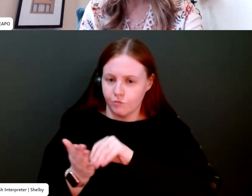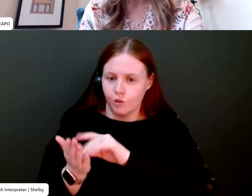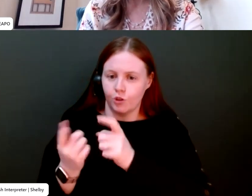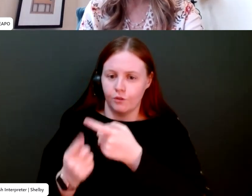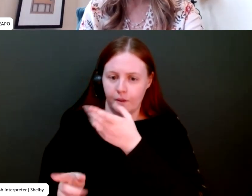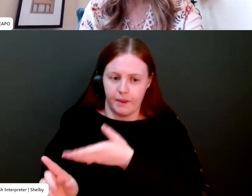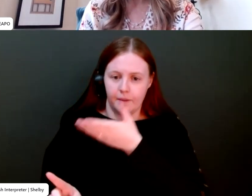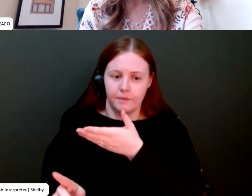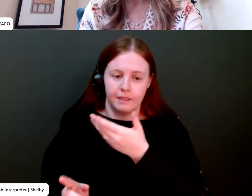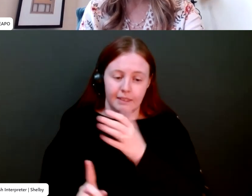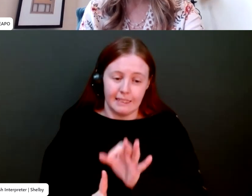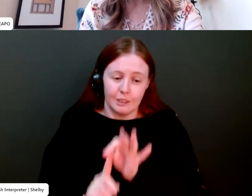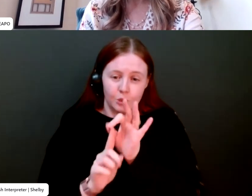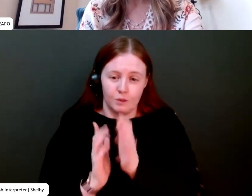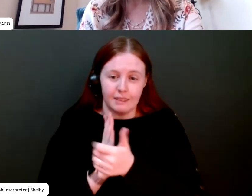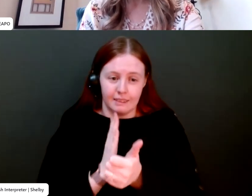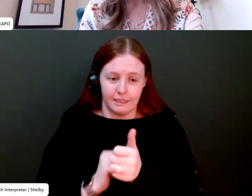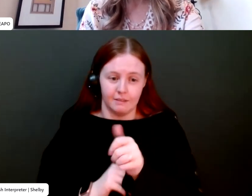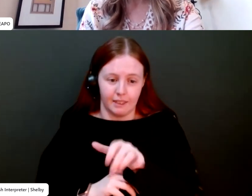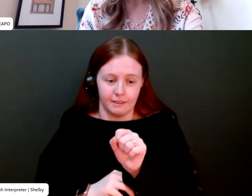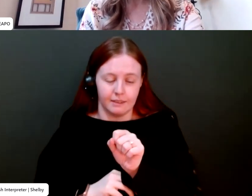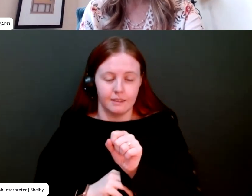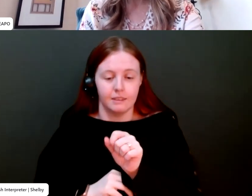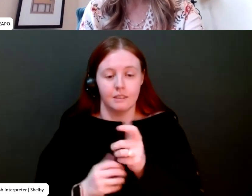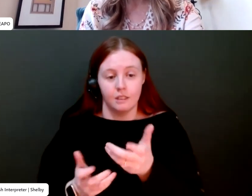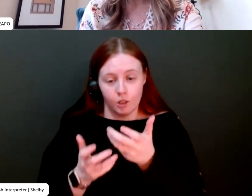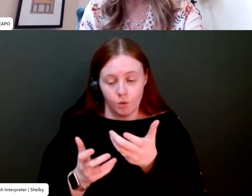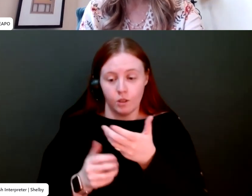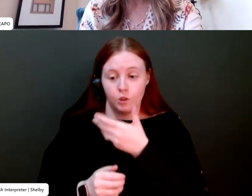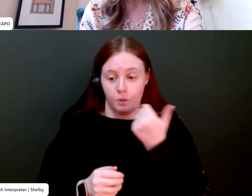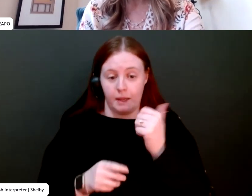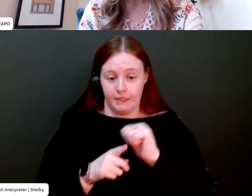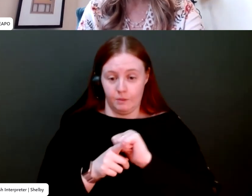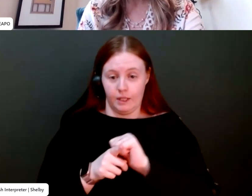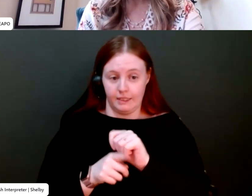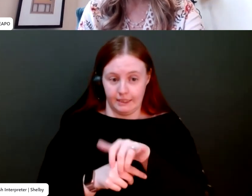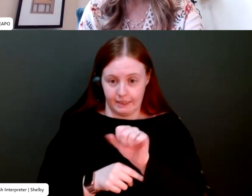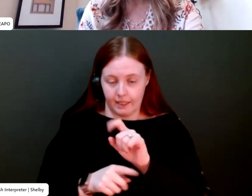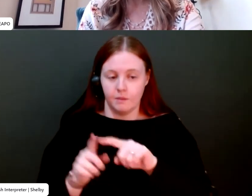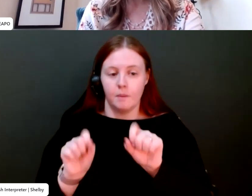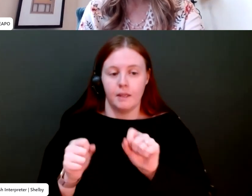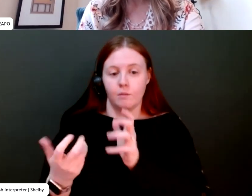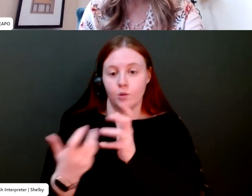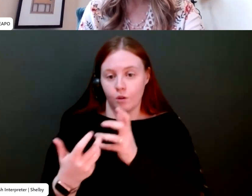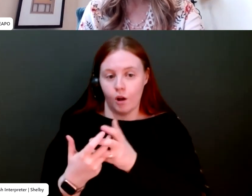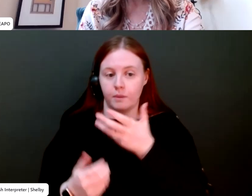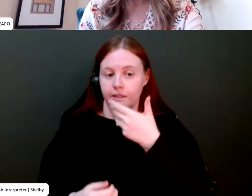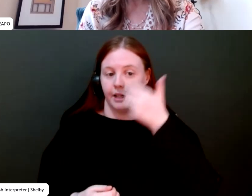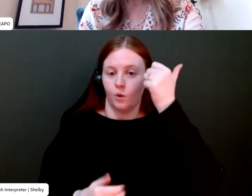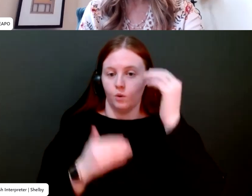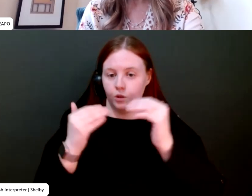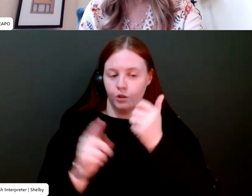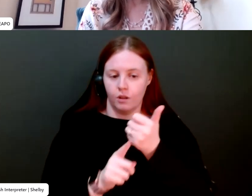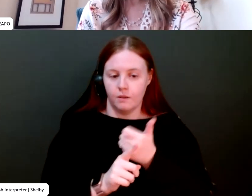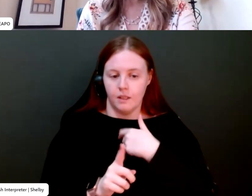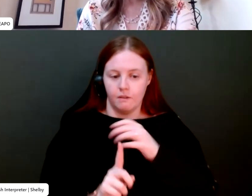a unique skill. Yes, you want to employ the best practices, but being able to accommodate an older adult who has very unique